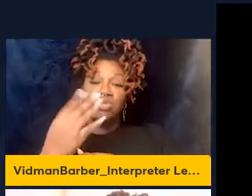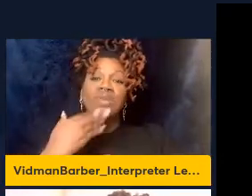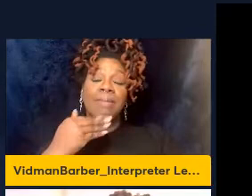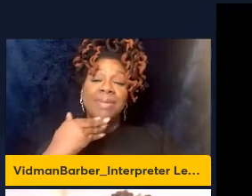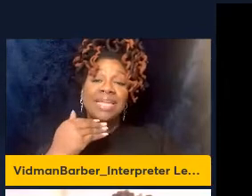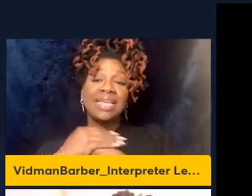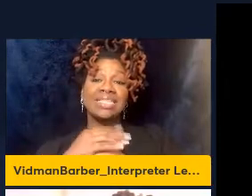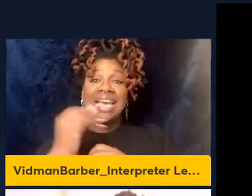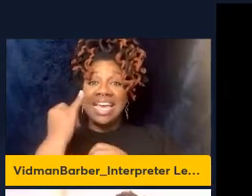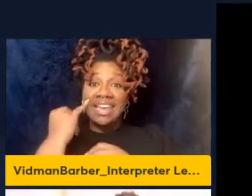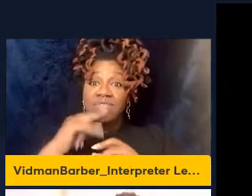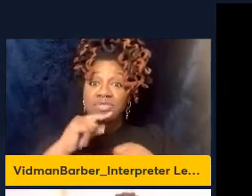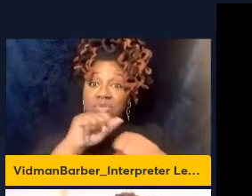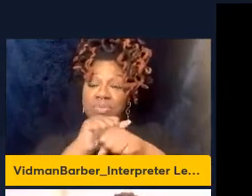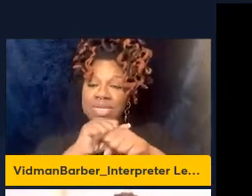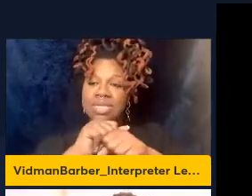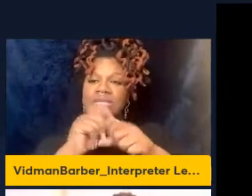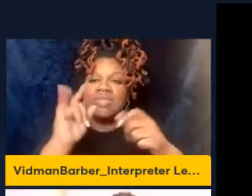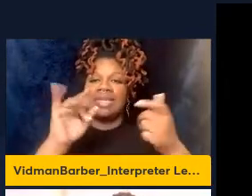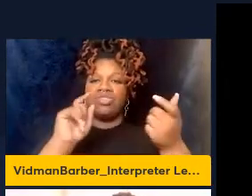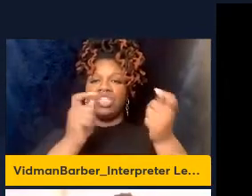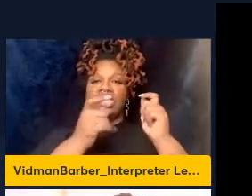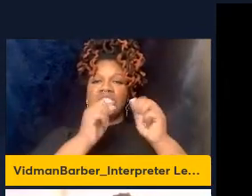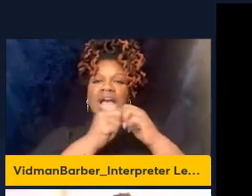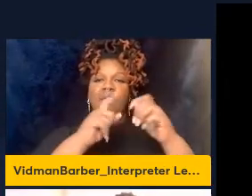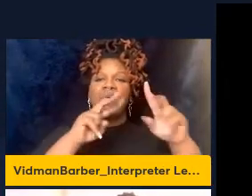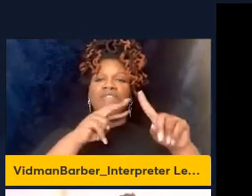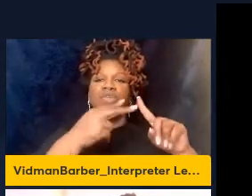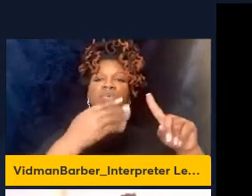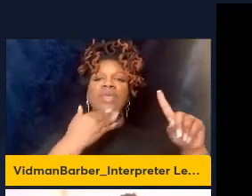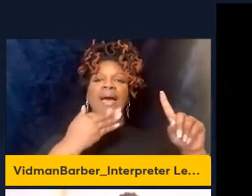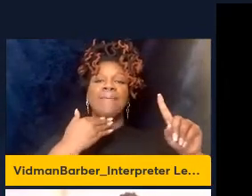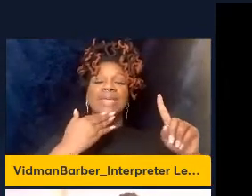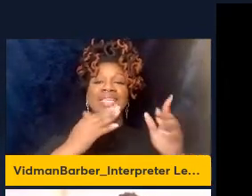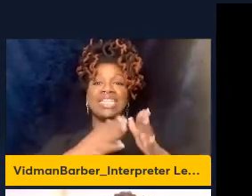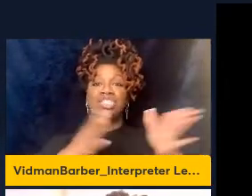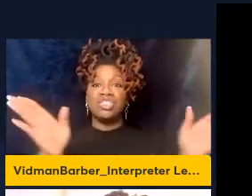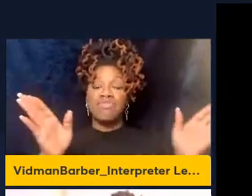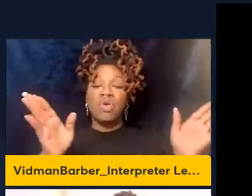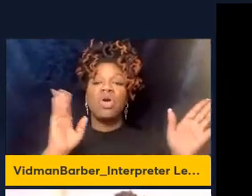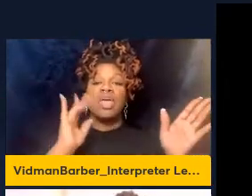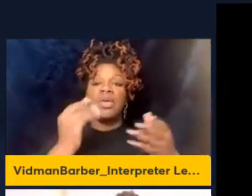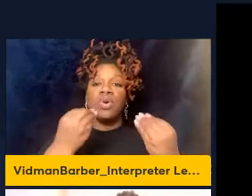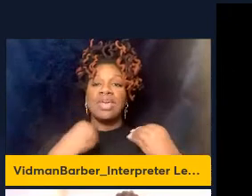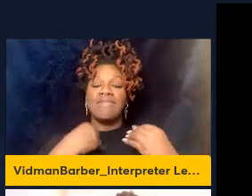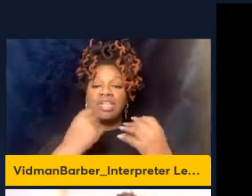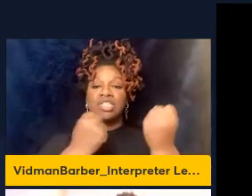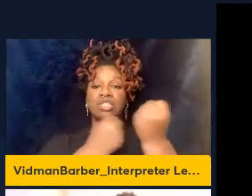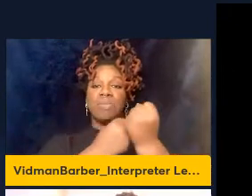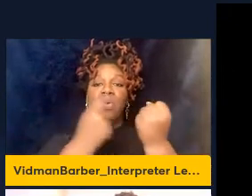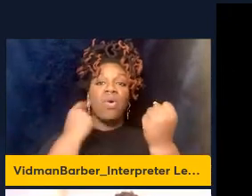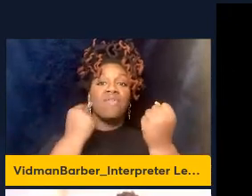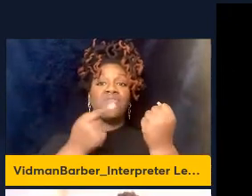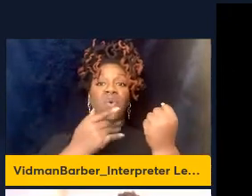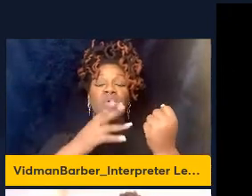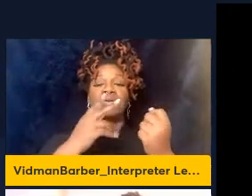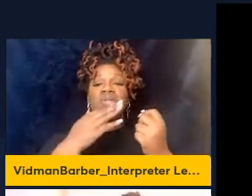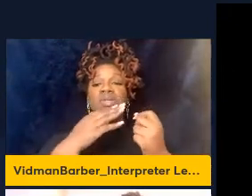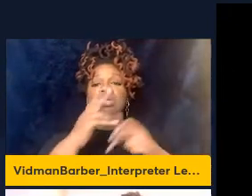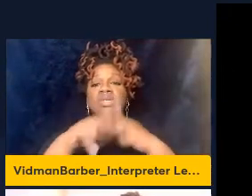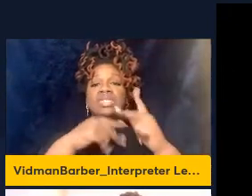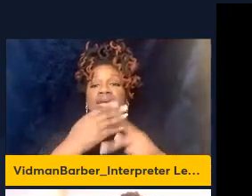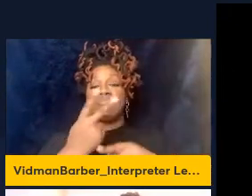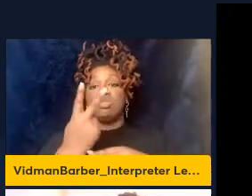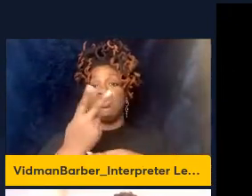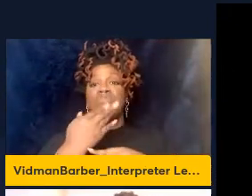think about diabetes as a whole. This would actually give us support for type 2 diabetes being an autoimmune